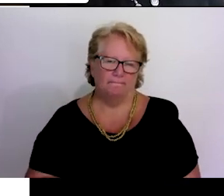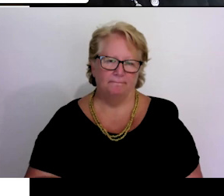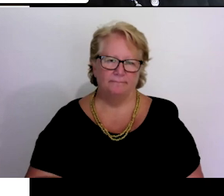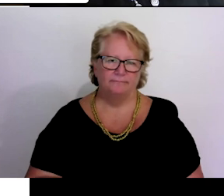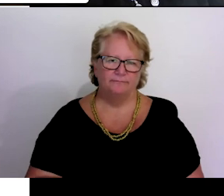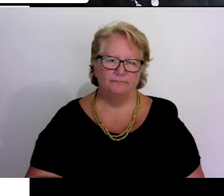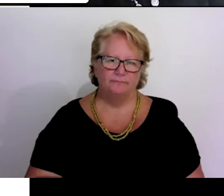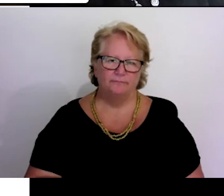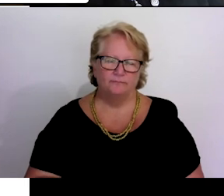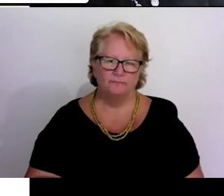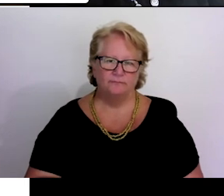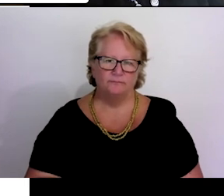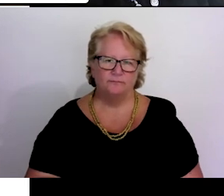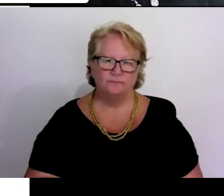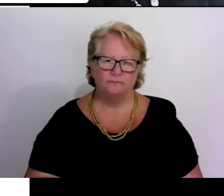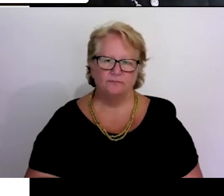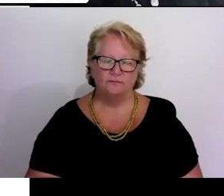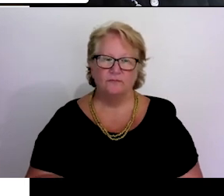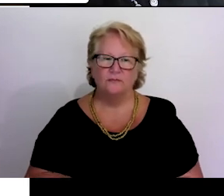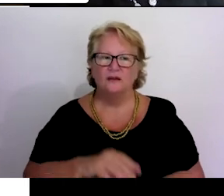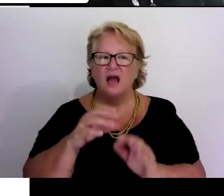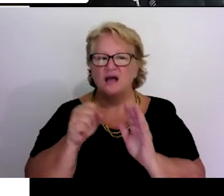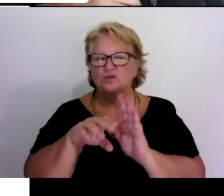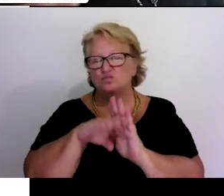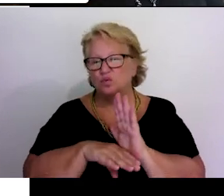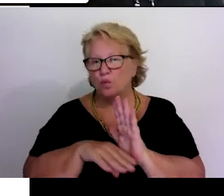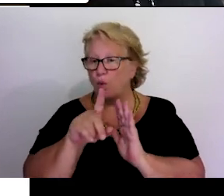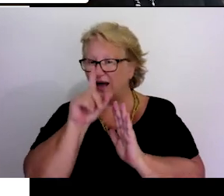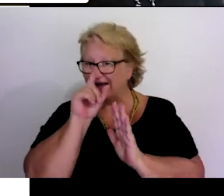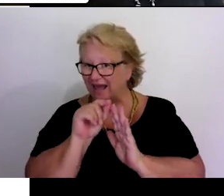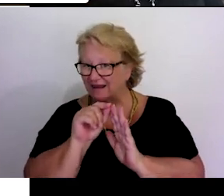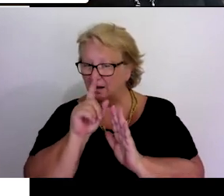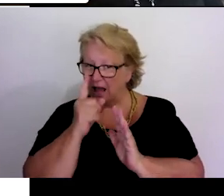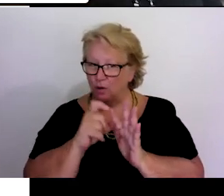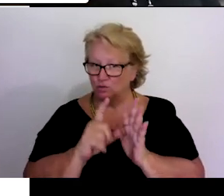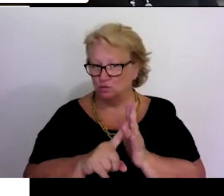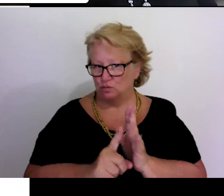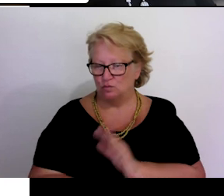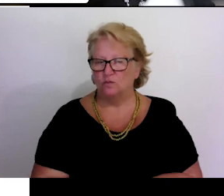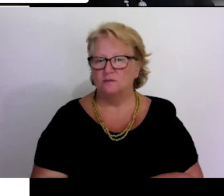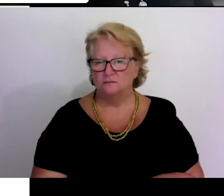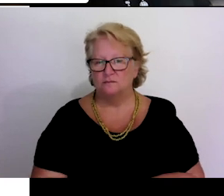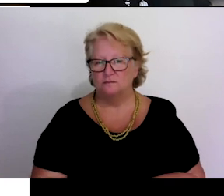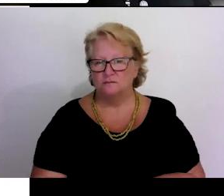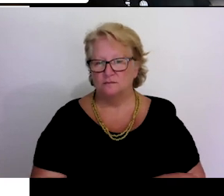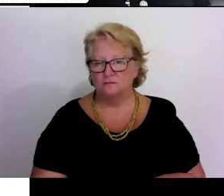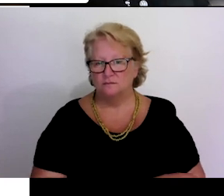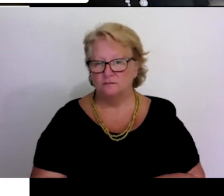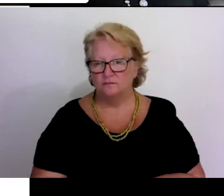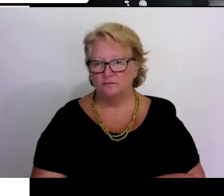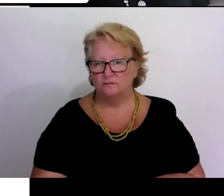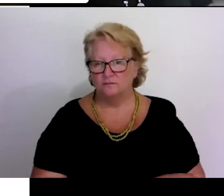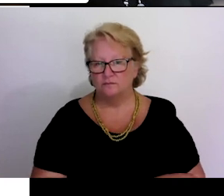The Charter has rules about what people cannot do with the data asset. So the data asset cannot be